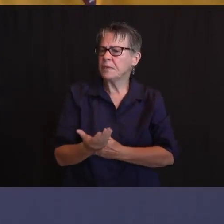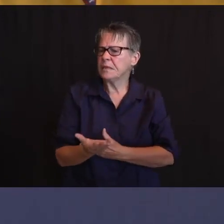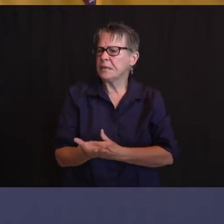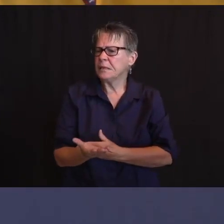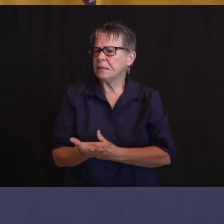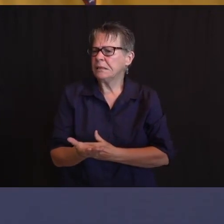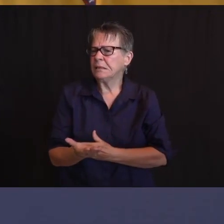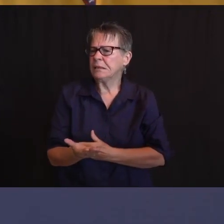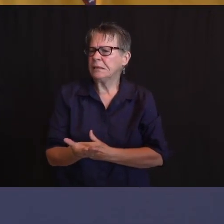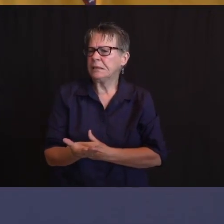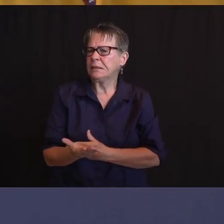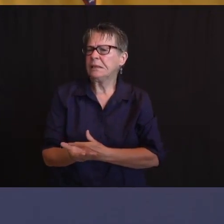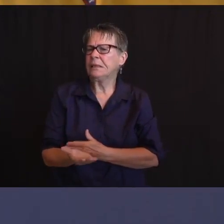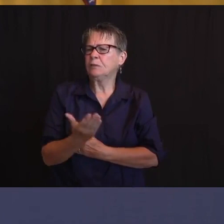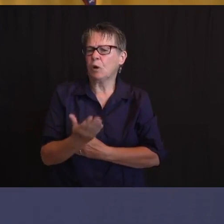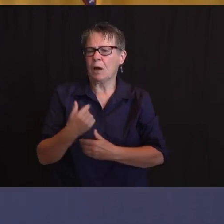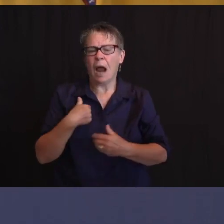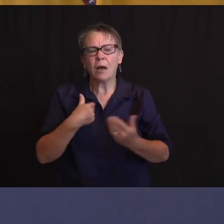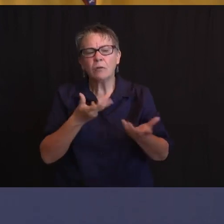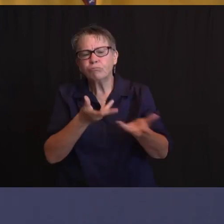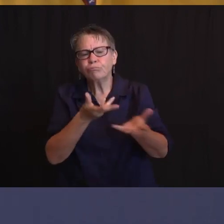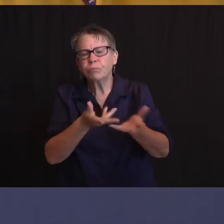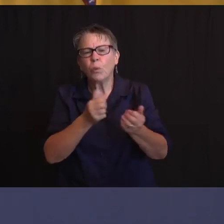Our sympathies are with the entire industry,